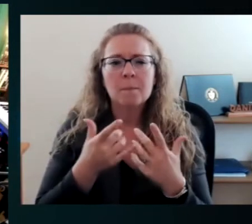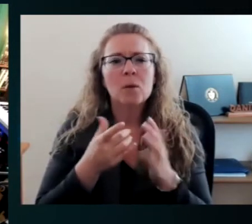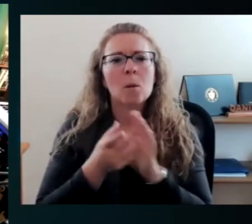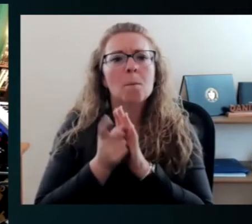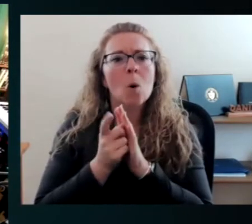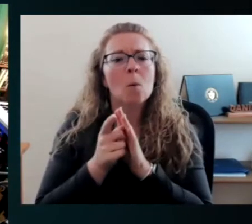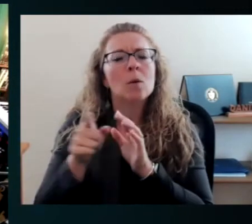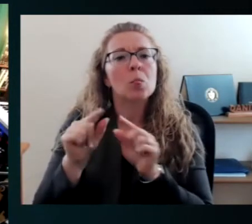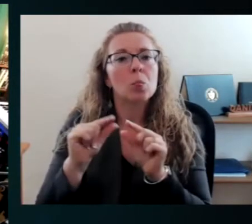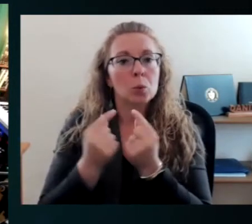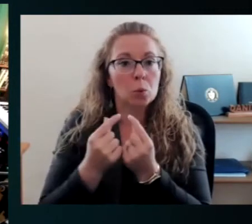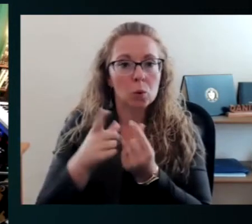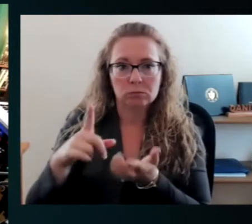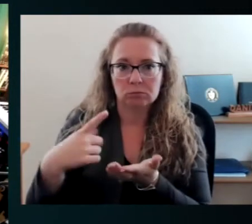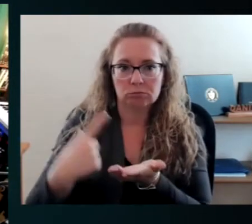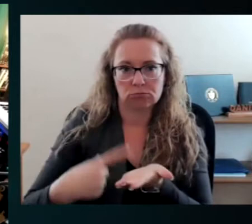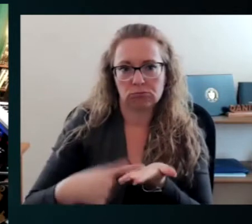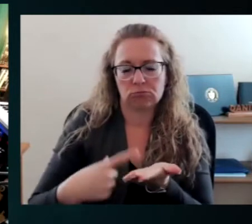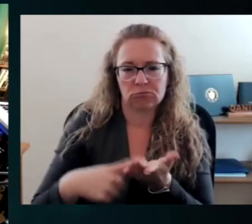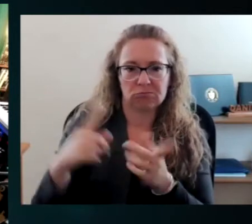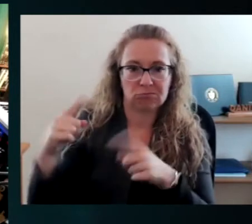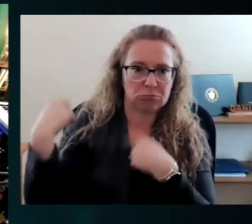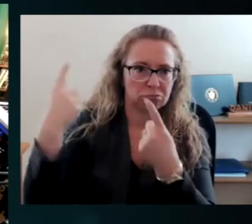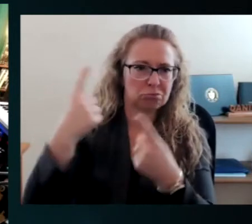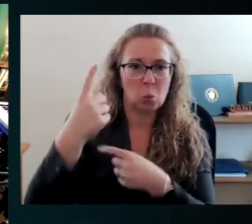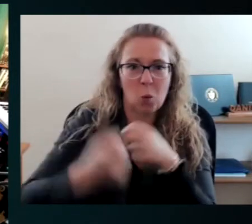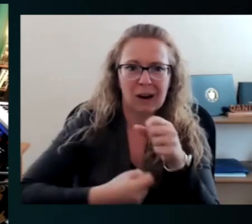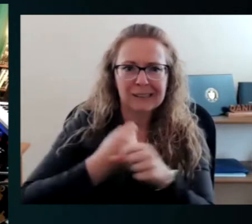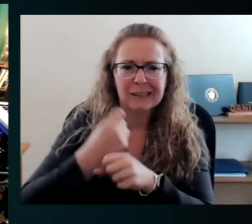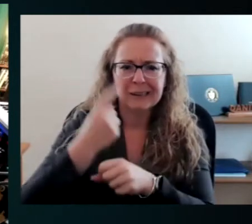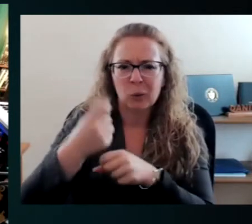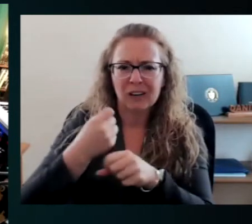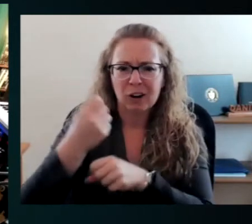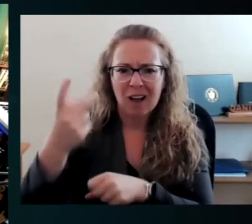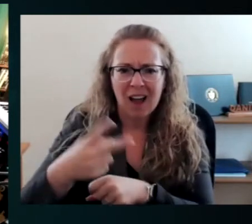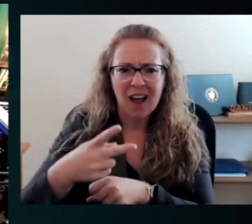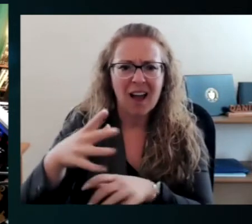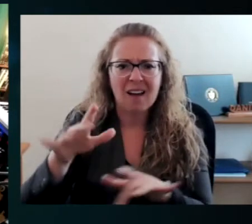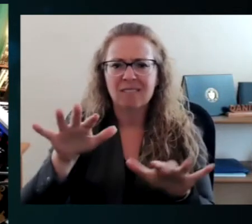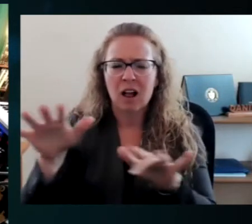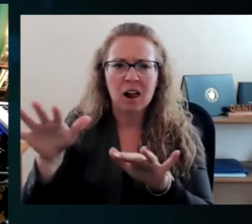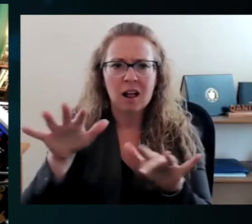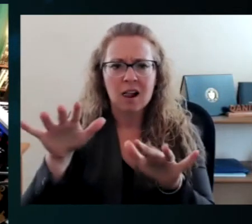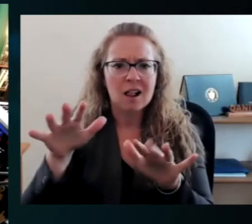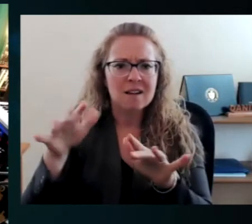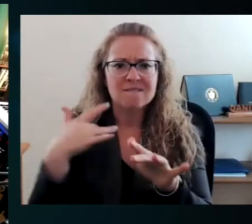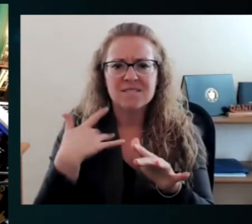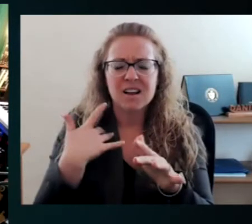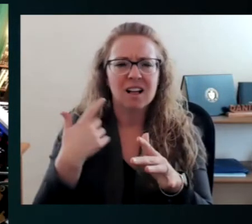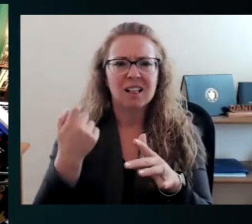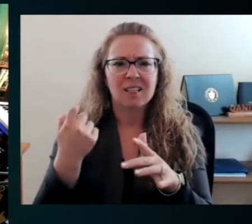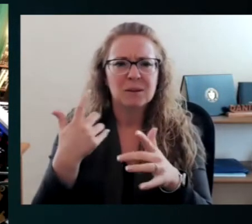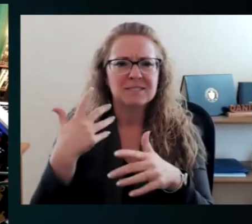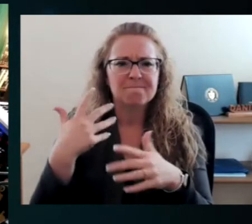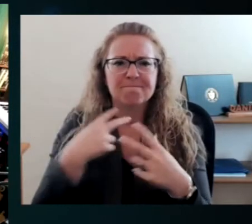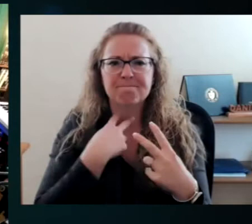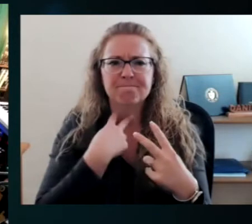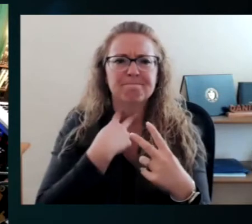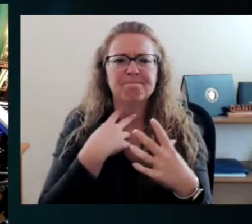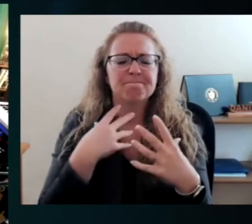for about a year and a half, and spinning their tires. And there was a transition in the